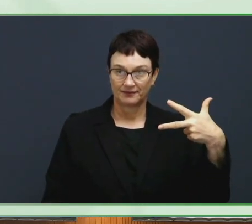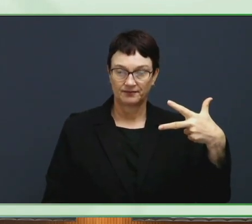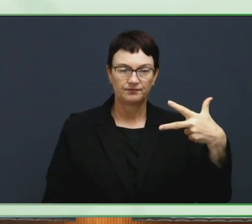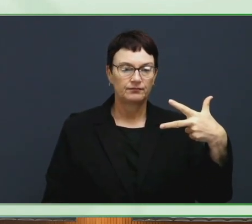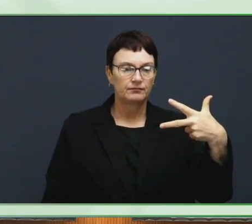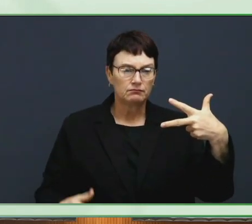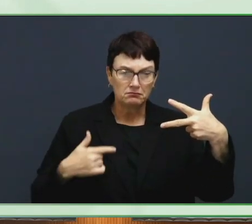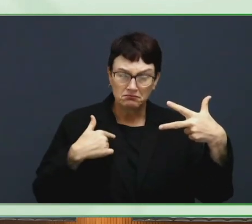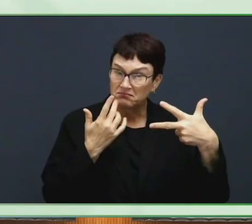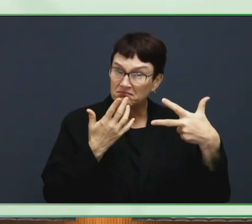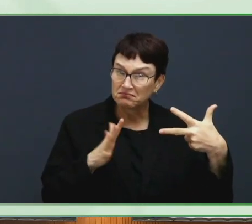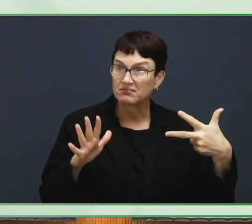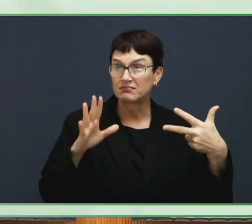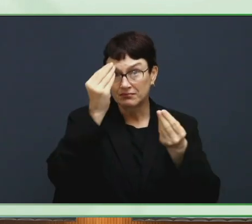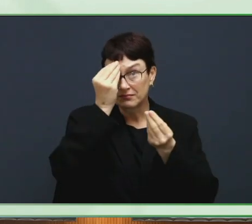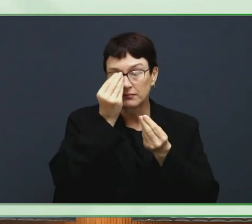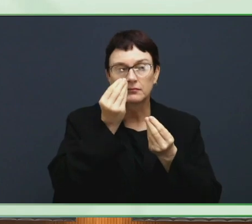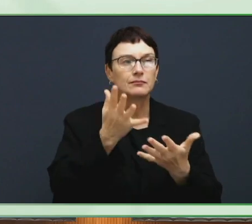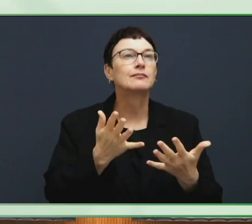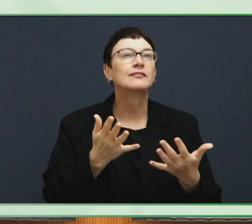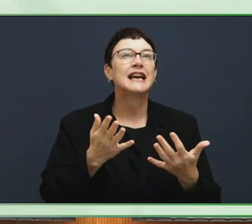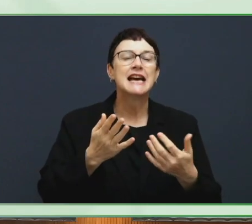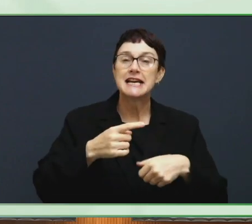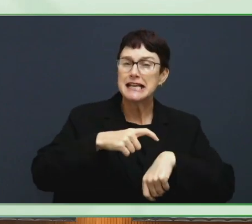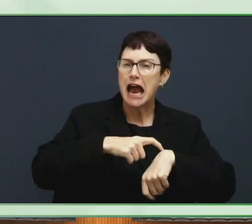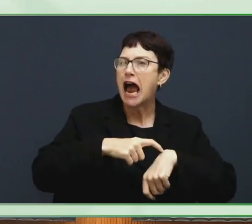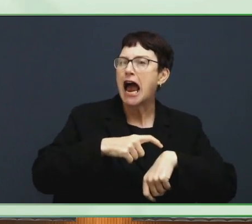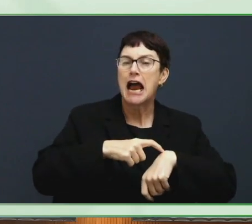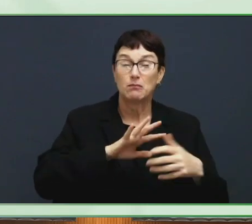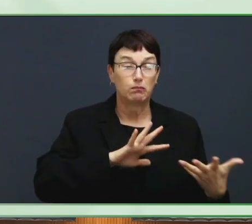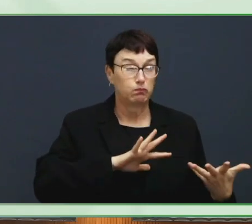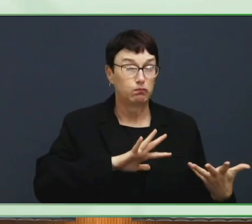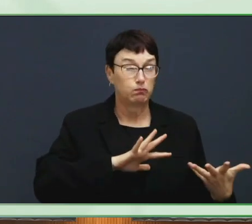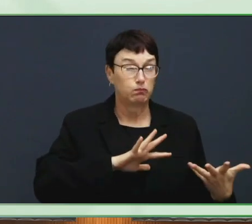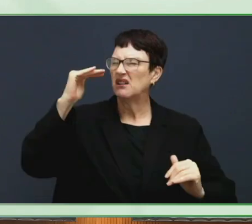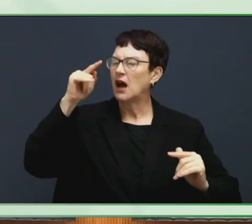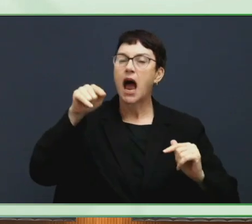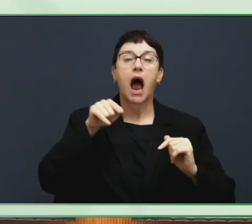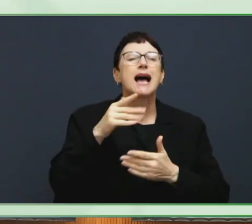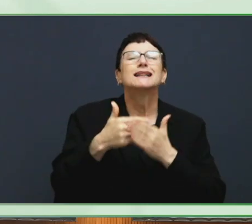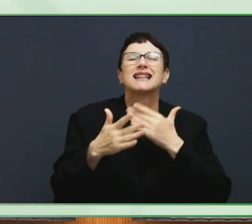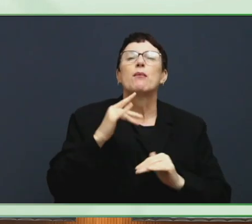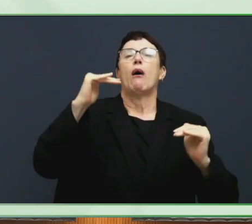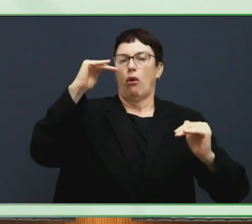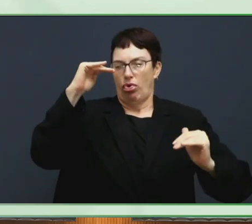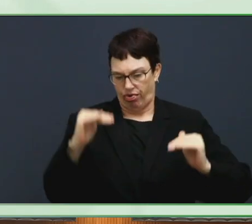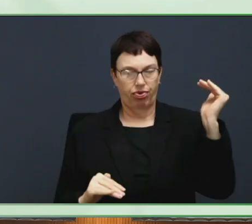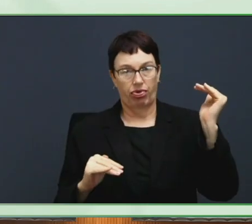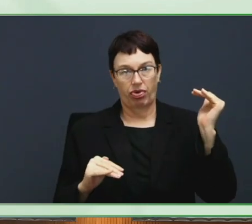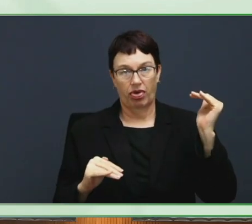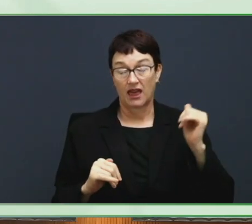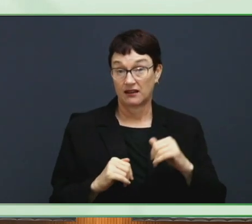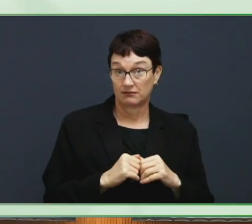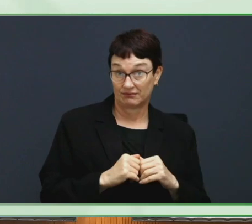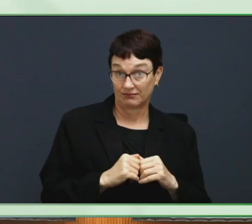inequalities were deeper. 1/3 of educational institutions were damaged.